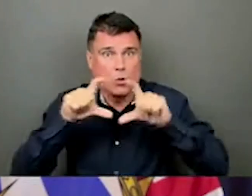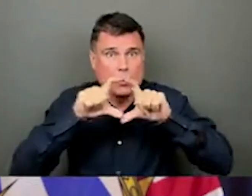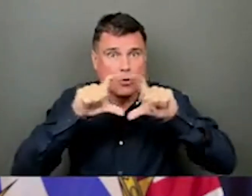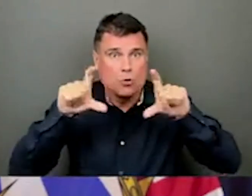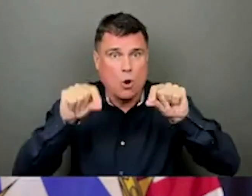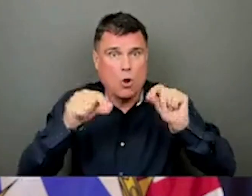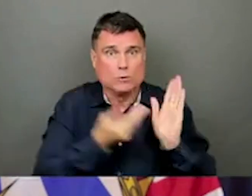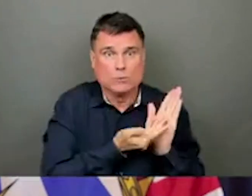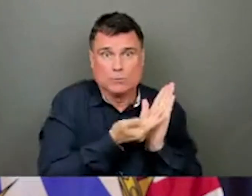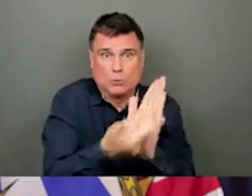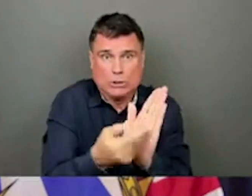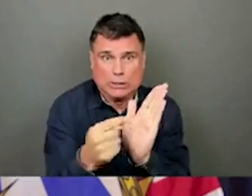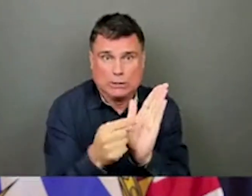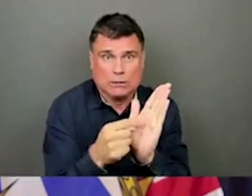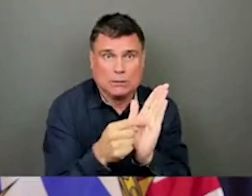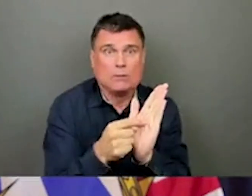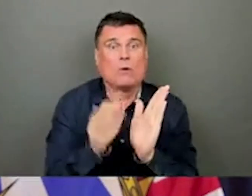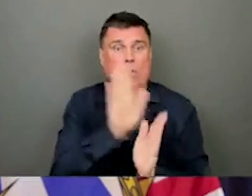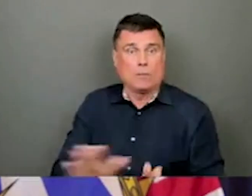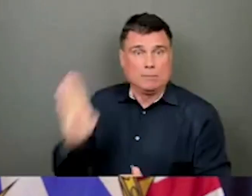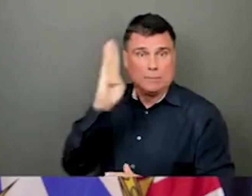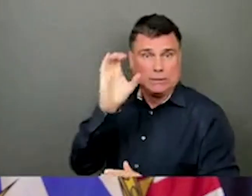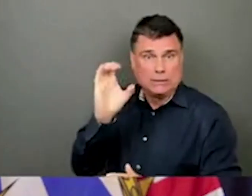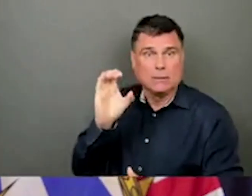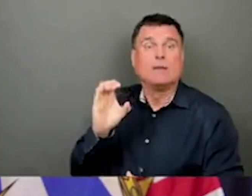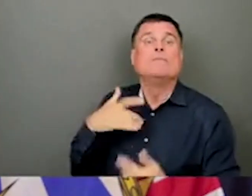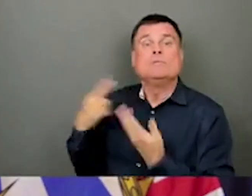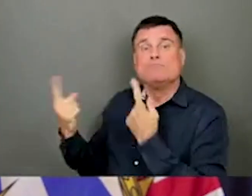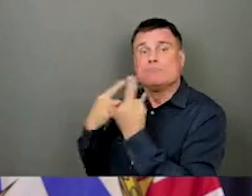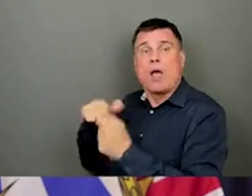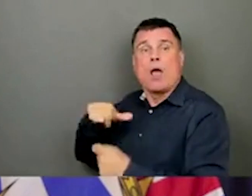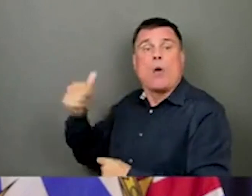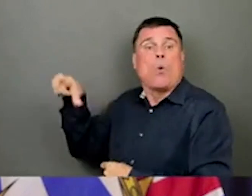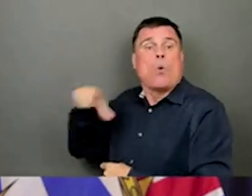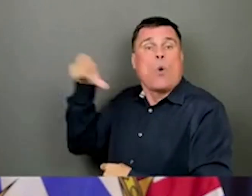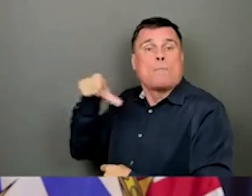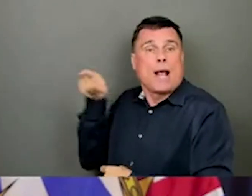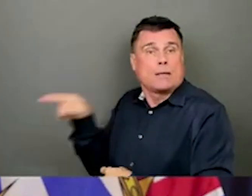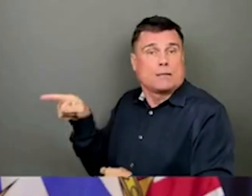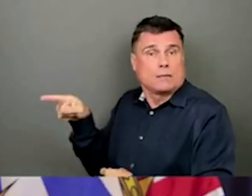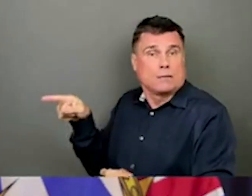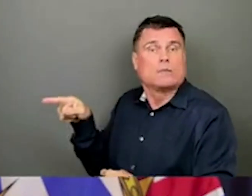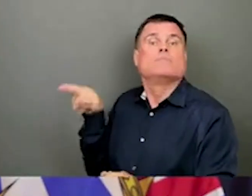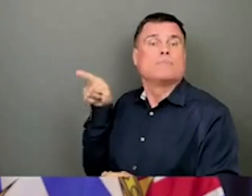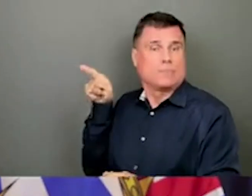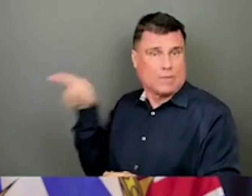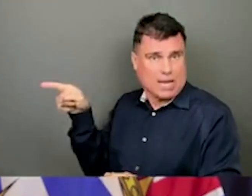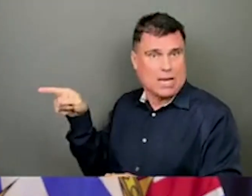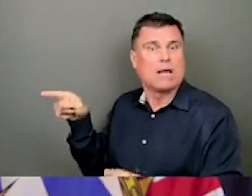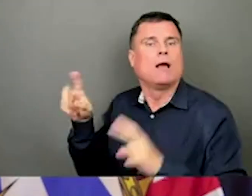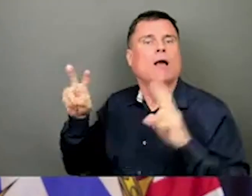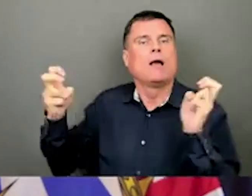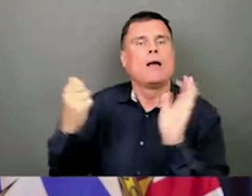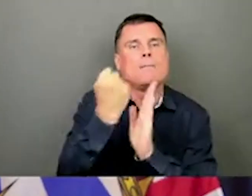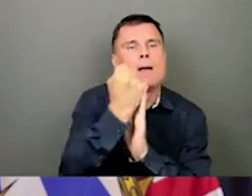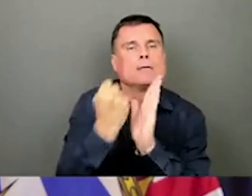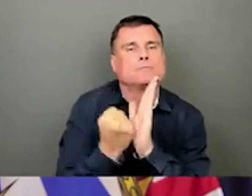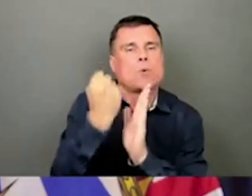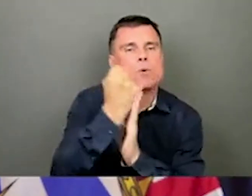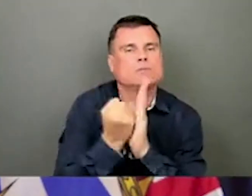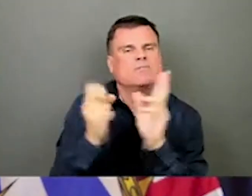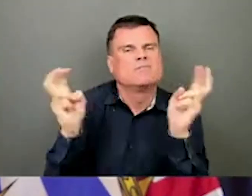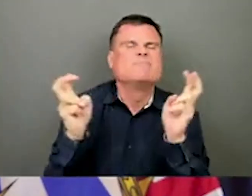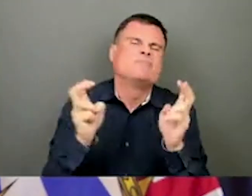I've spoken to Premier Legault in Quebec, who was an early adherent to a passport, an immunization card in